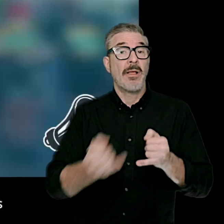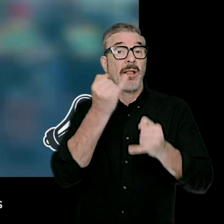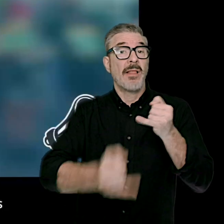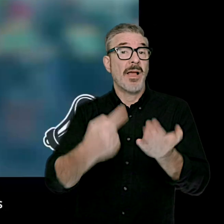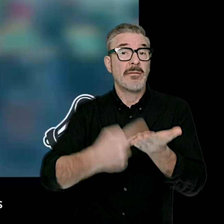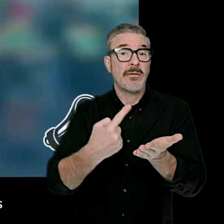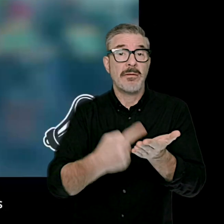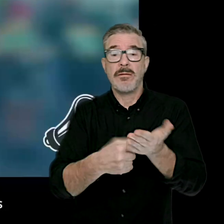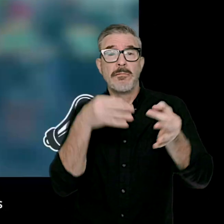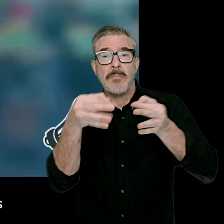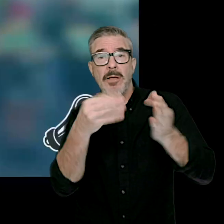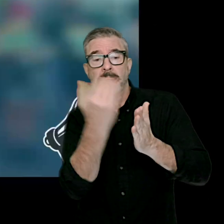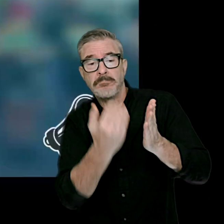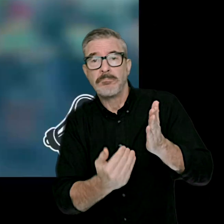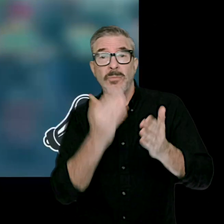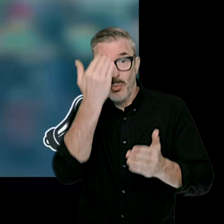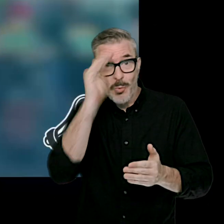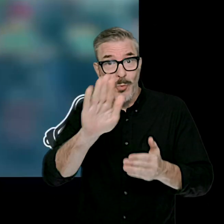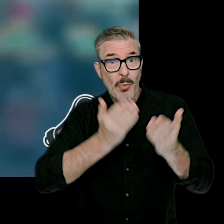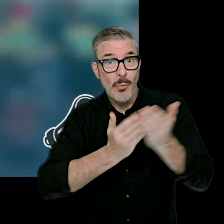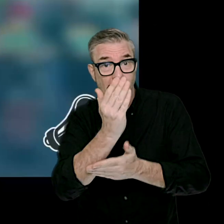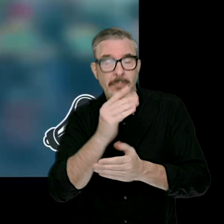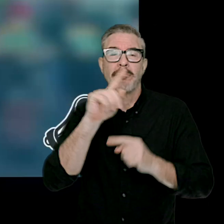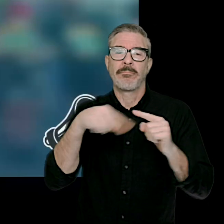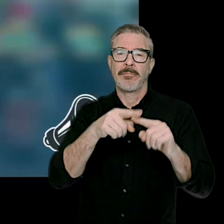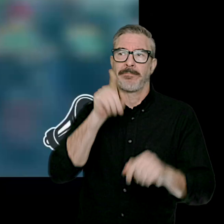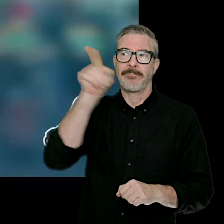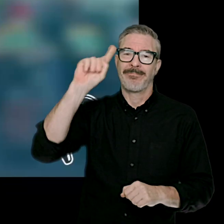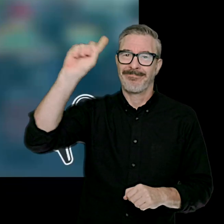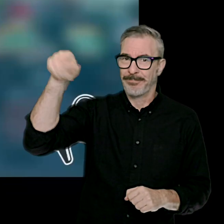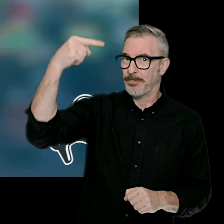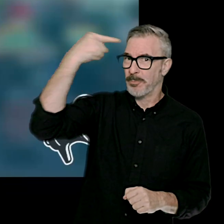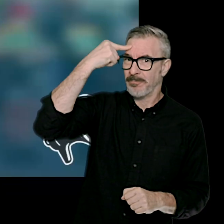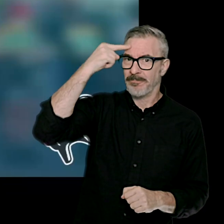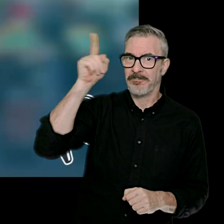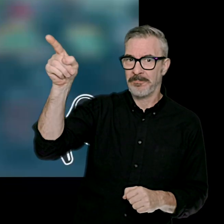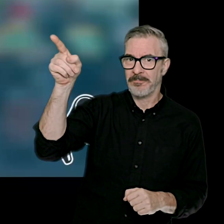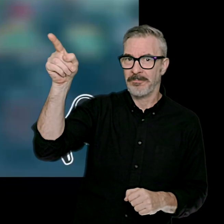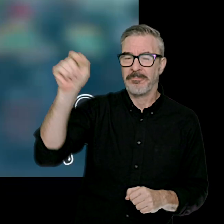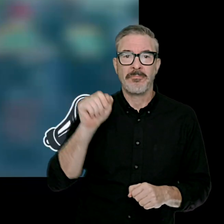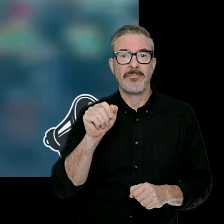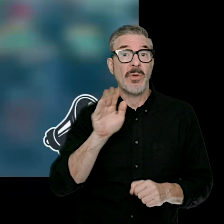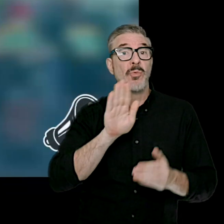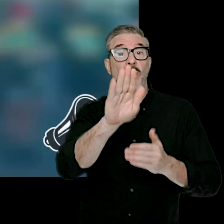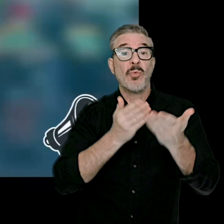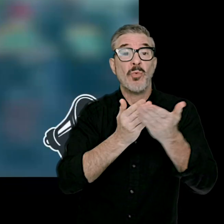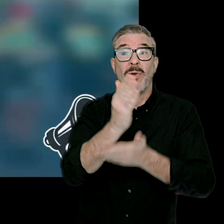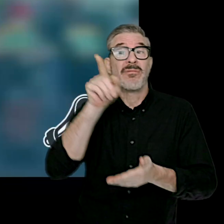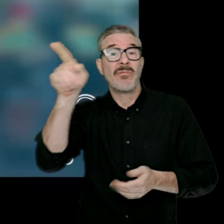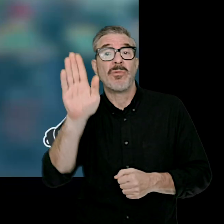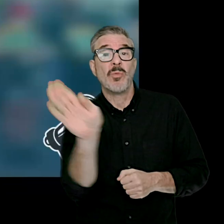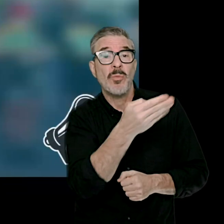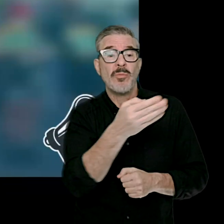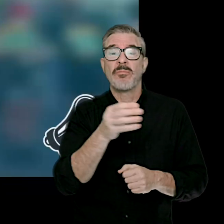on how employers contravene your rights at work. And through